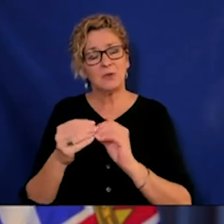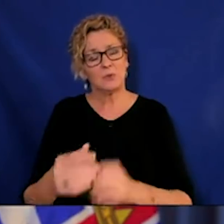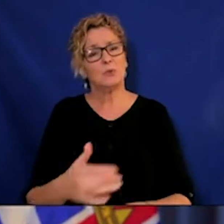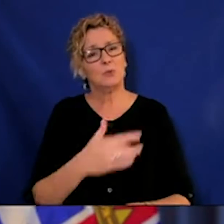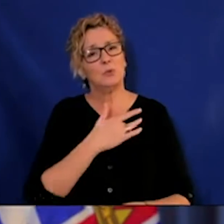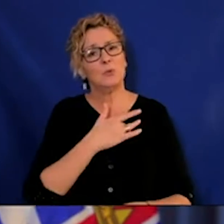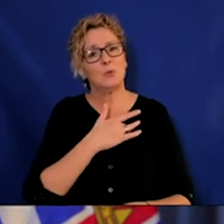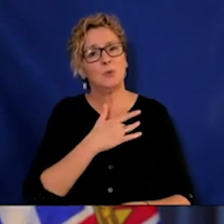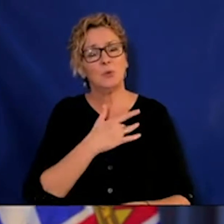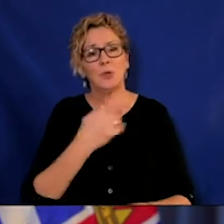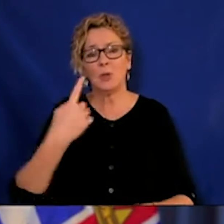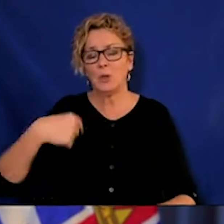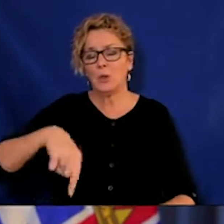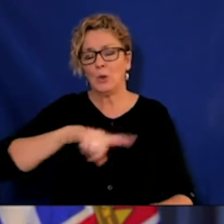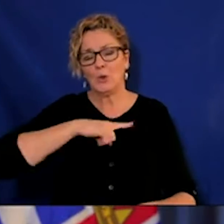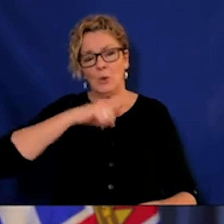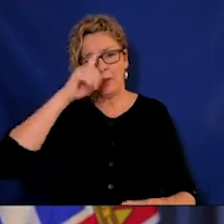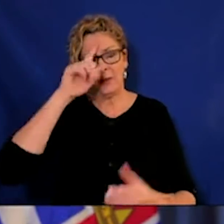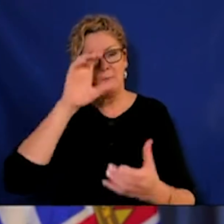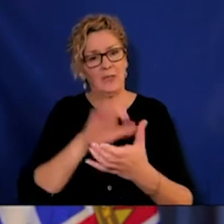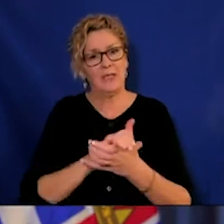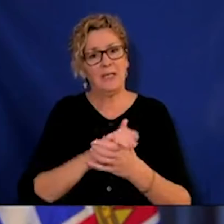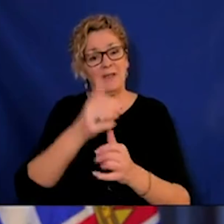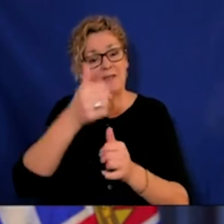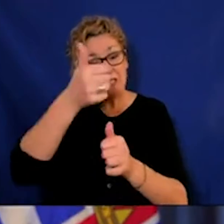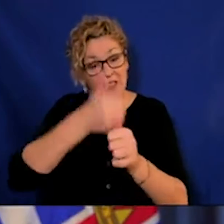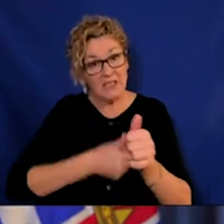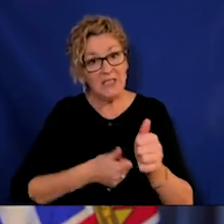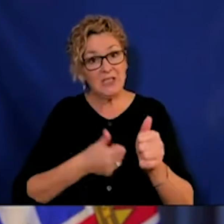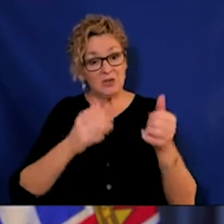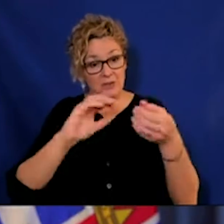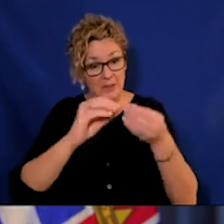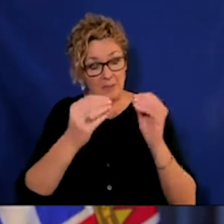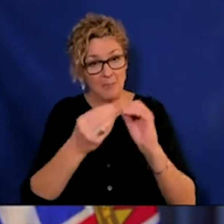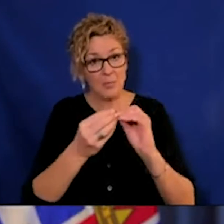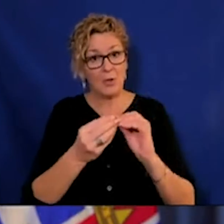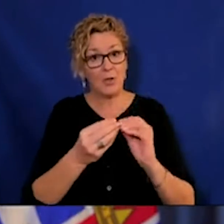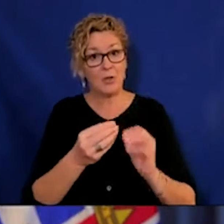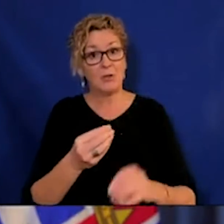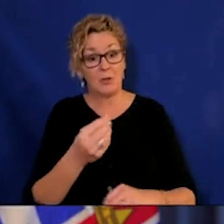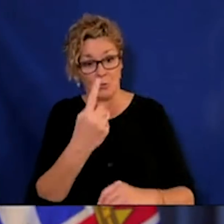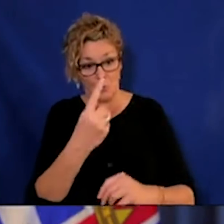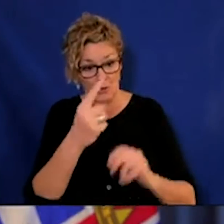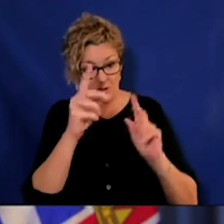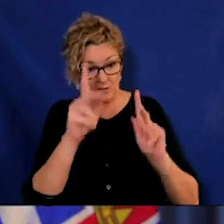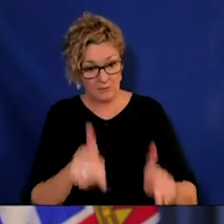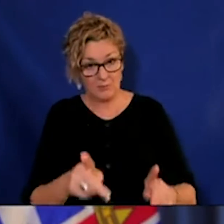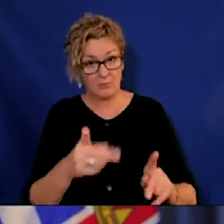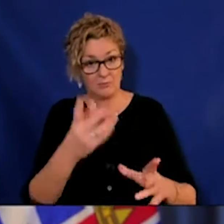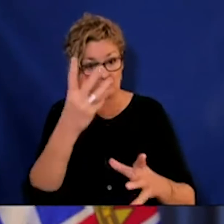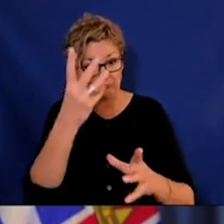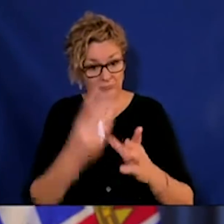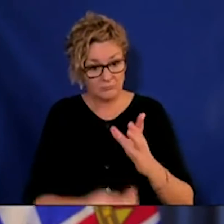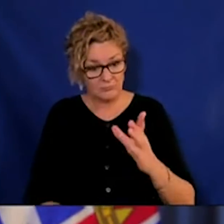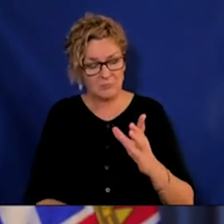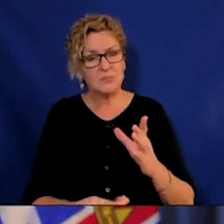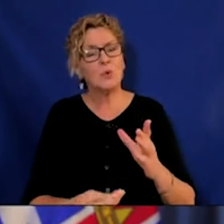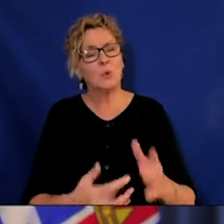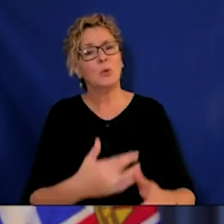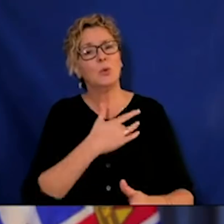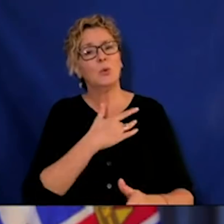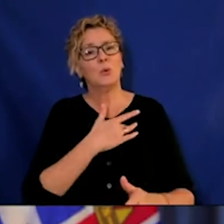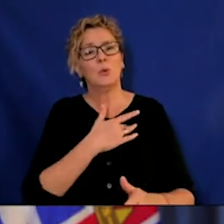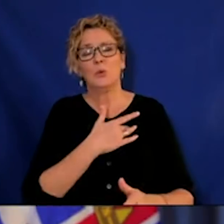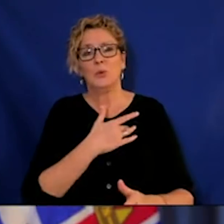with a positive test matters. And of course, the loss of people who've lost loved ones to